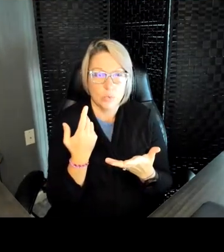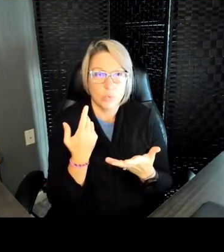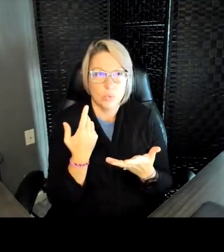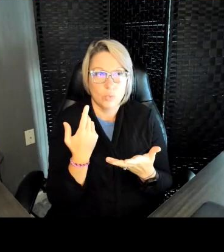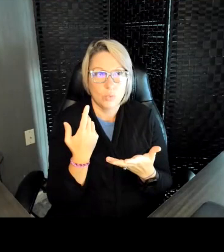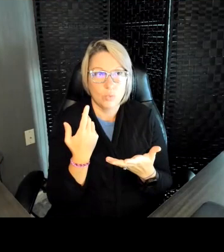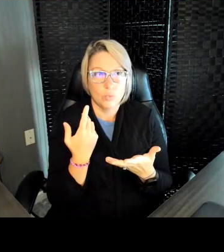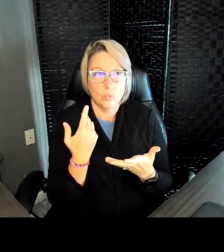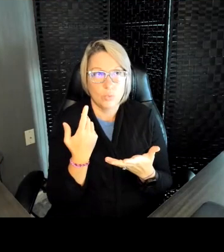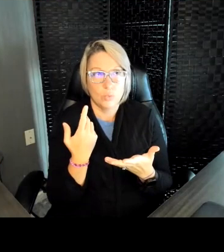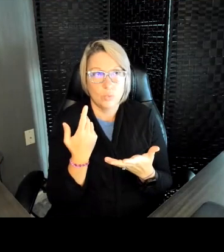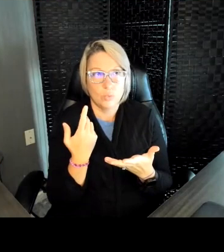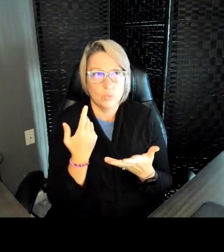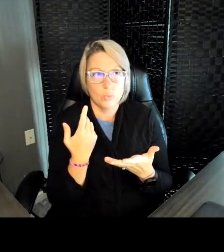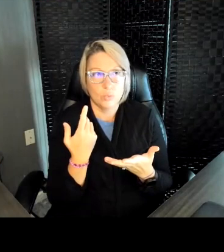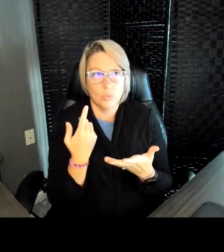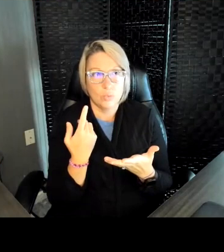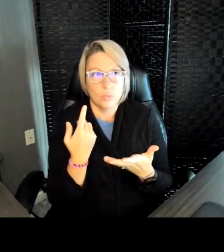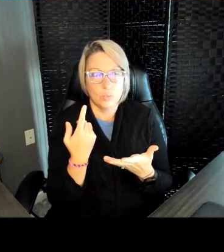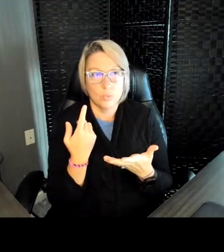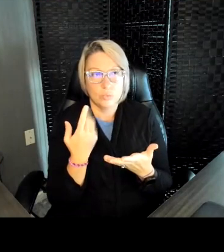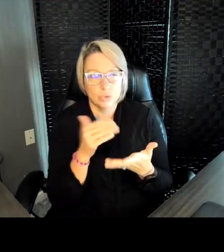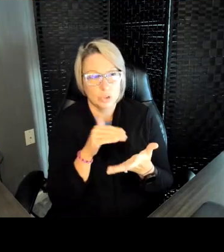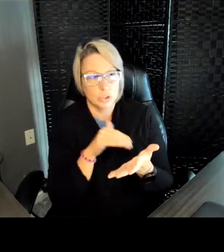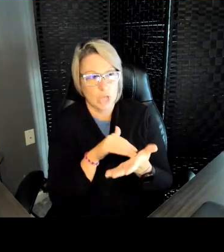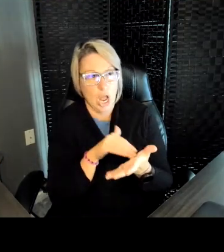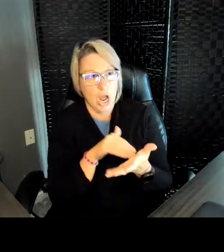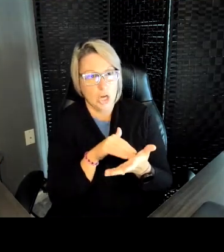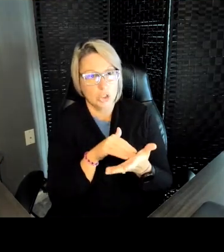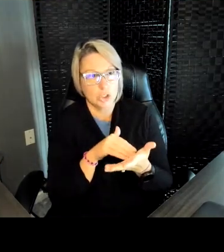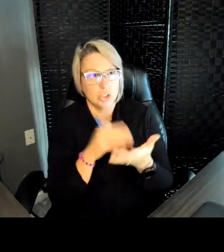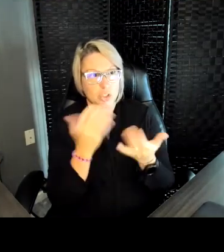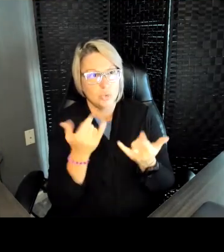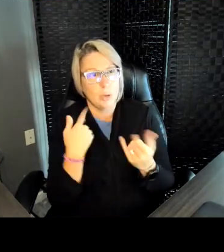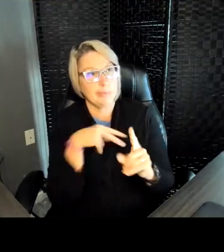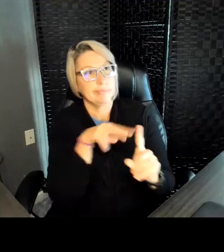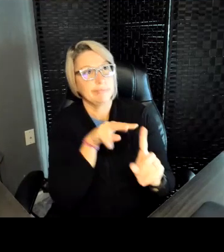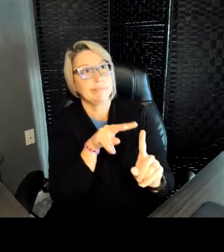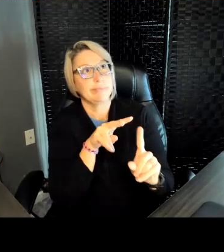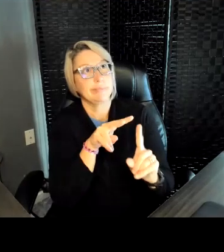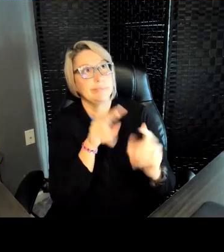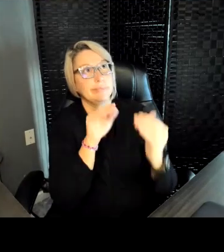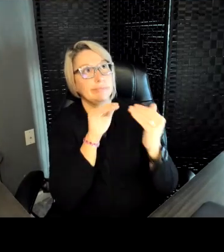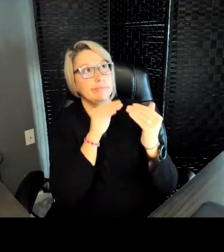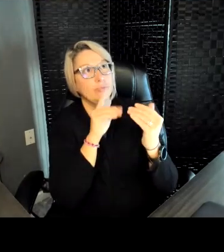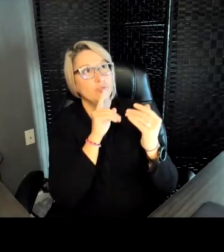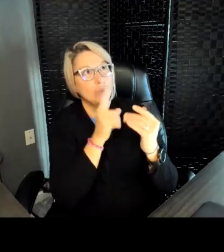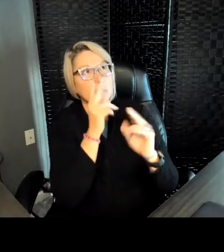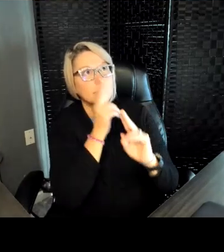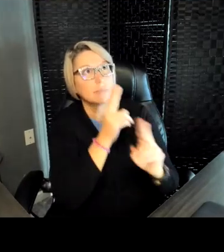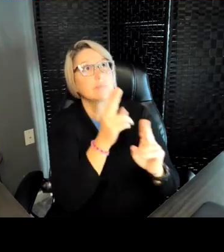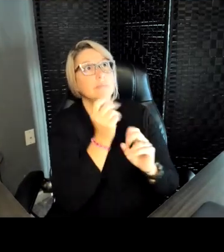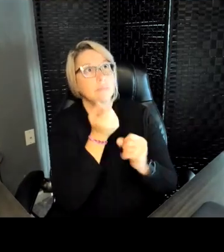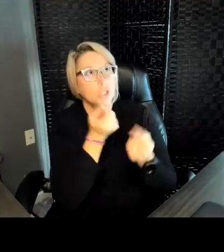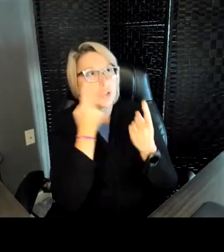in the social structure of our world today as gods, basically. And they do great work, and they're tremendous